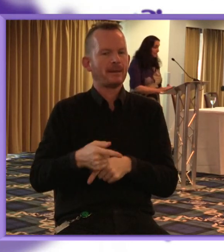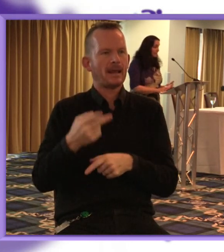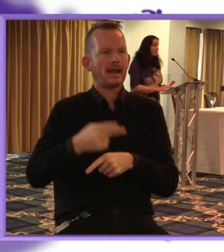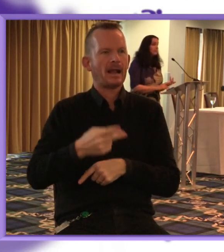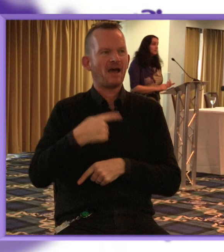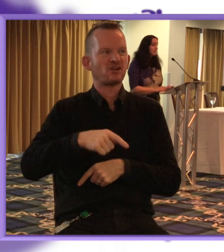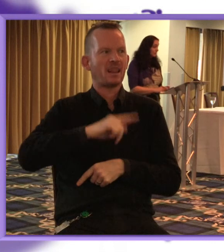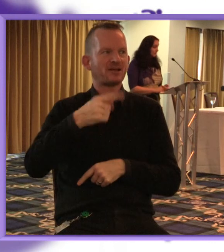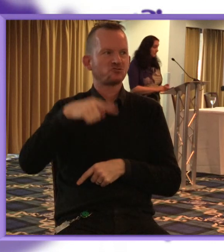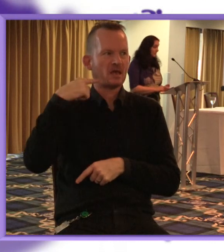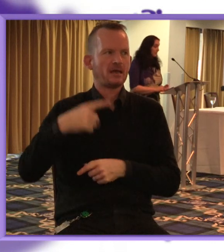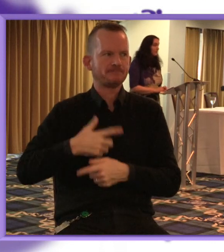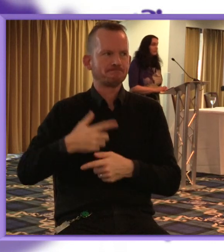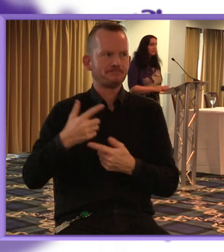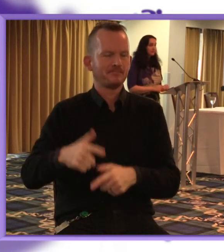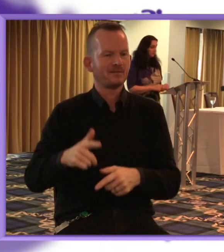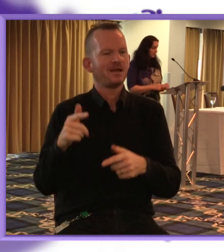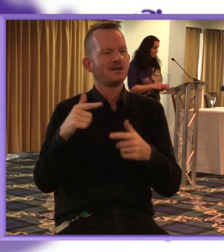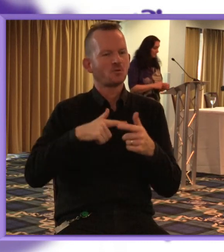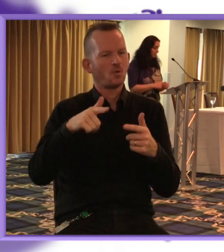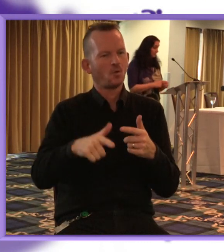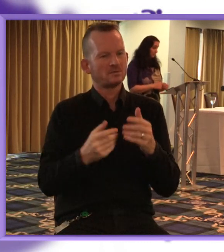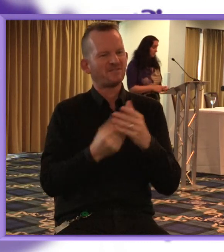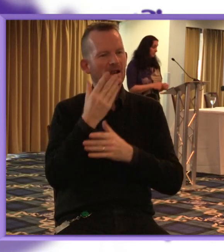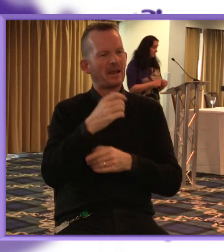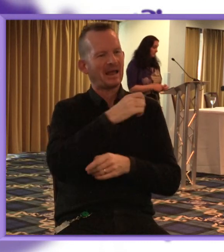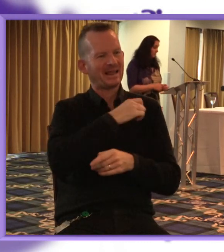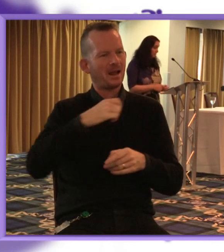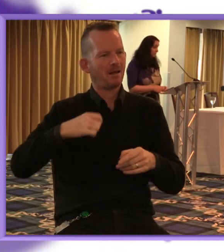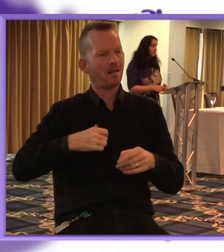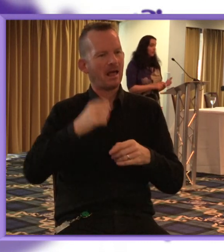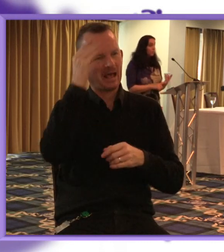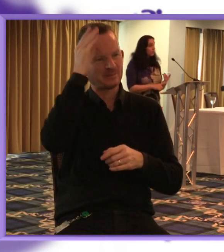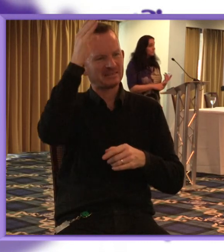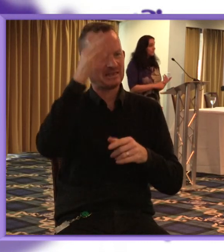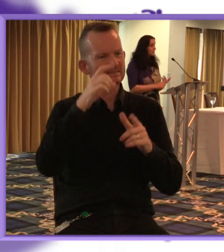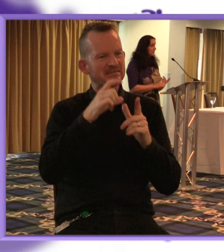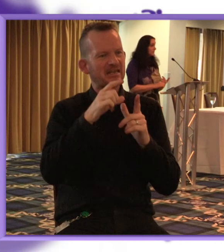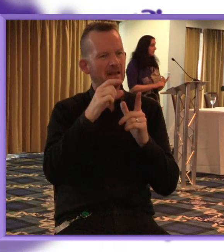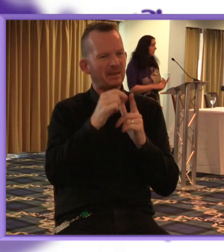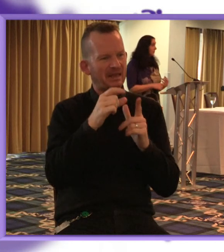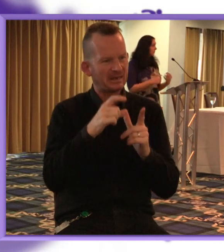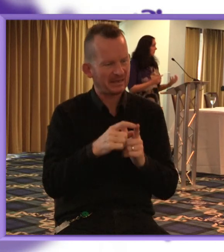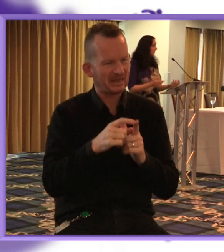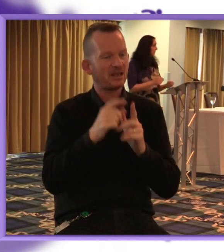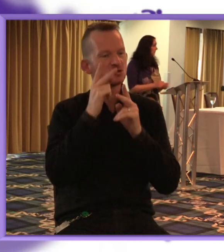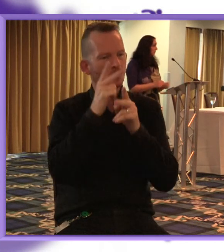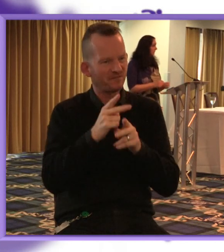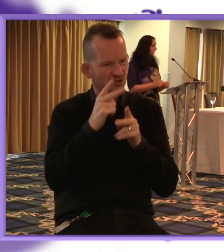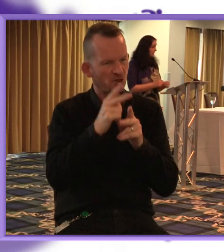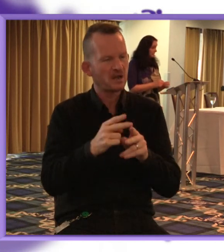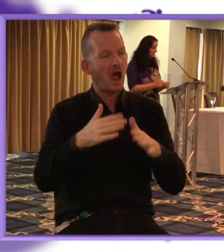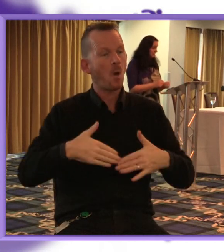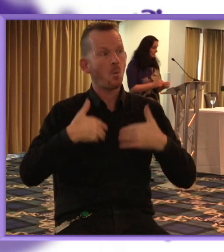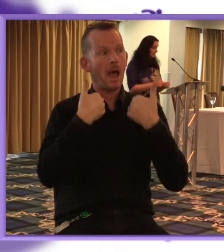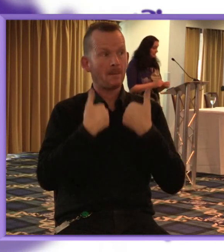that. The key themes included sort of developing clinical expertise, such as CPD supervision. Wellbeing was a theme that emerged, which I think you'll see